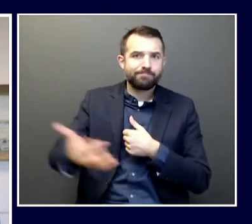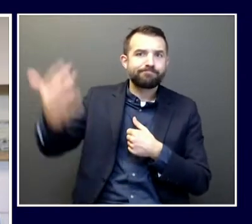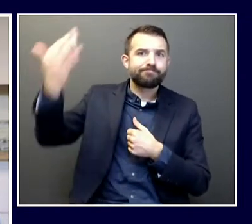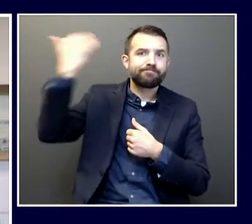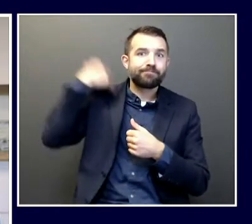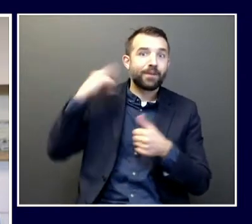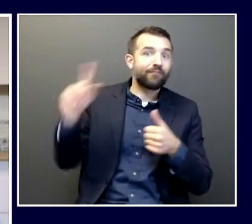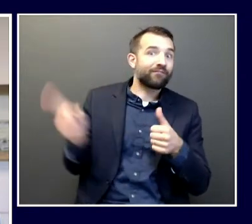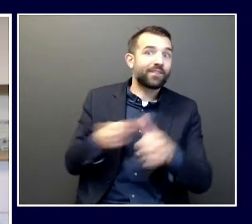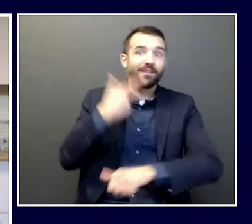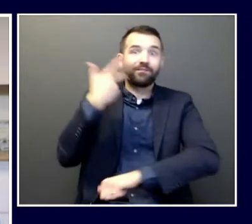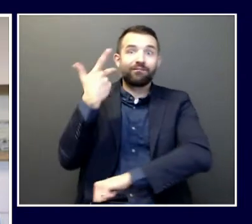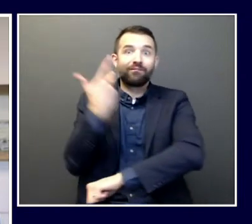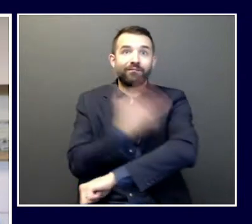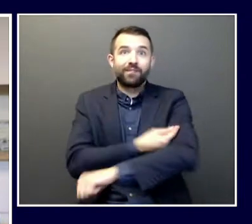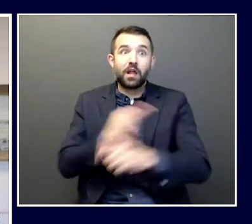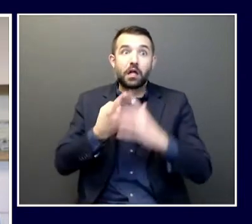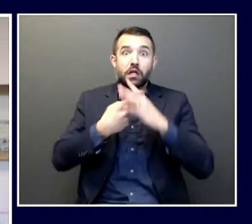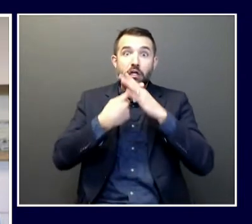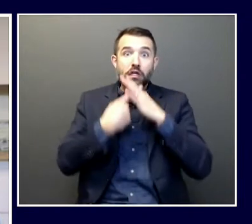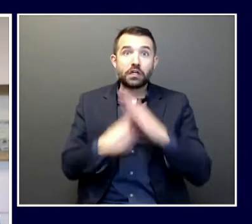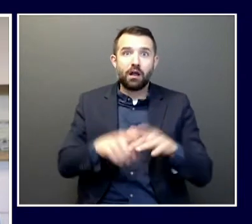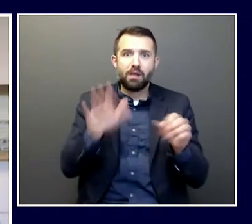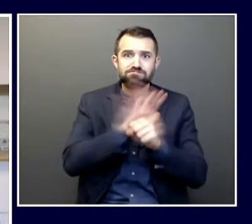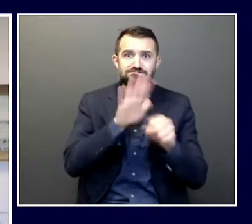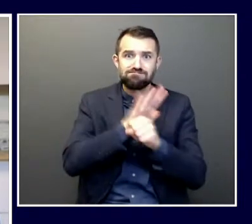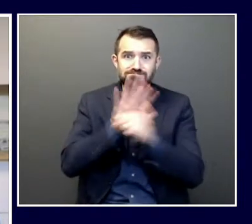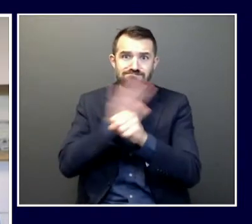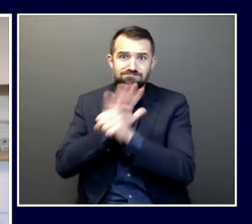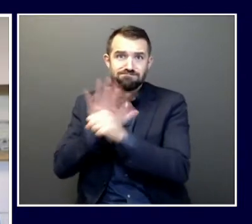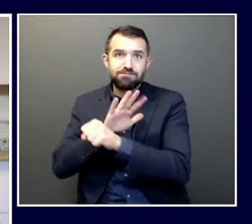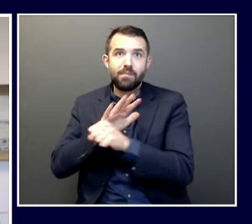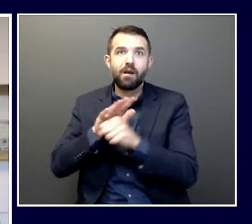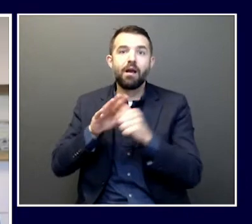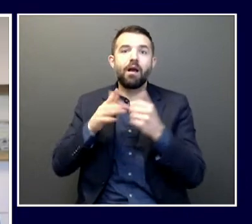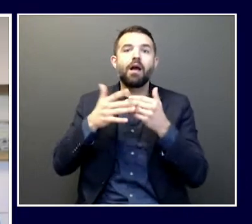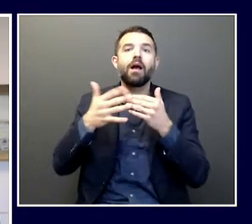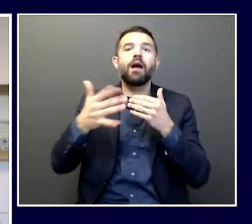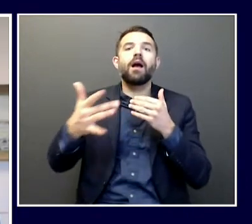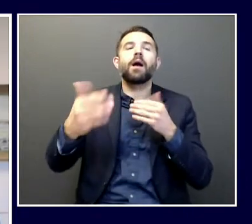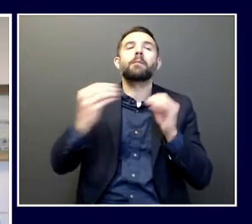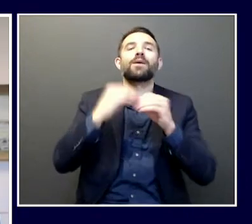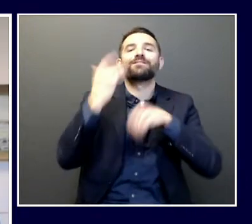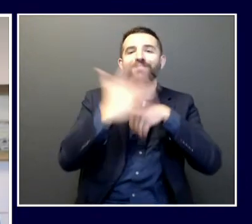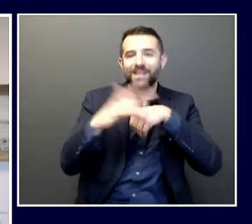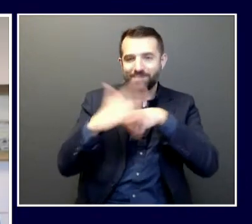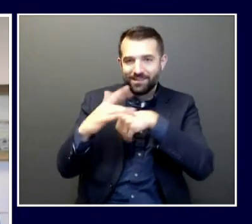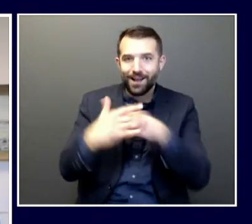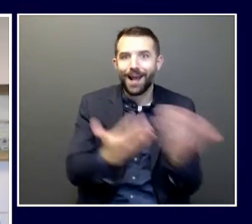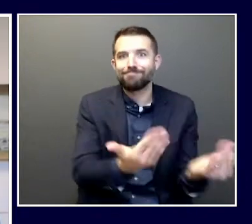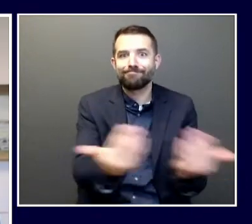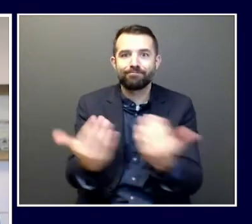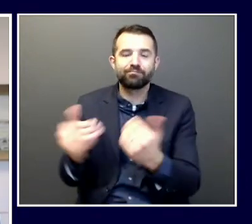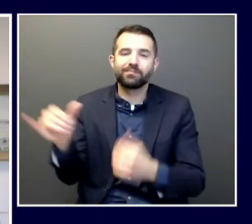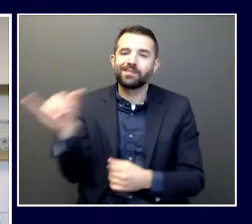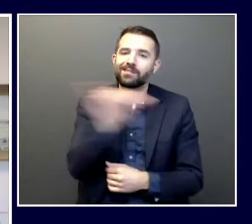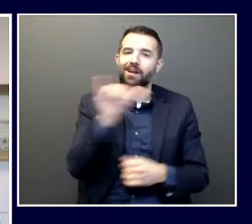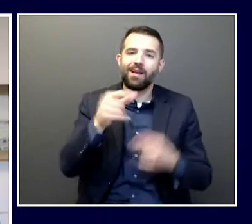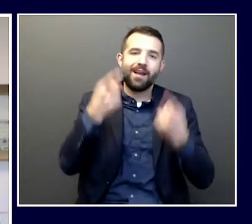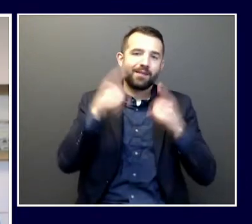we do ask for a bit more patience. We're also trying to secure more vaccine for the state so we can meet all the demand that's out